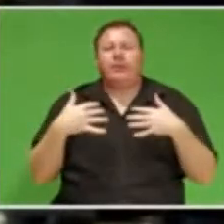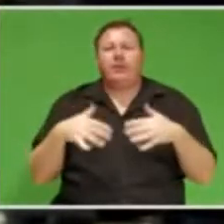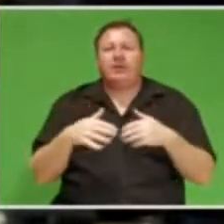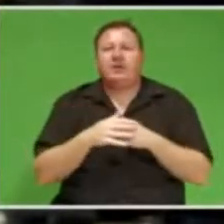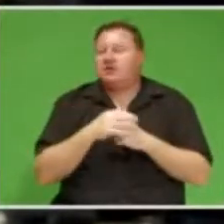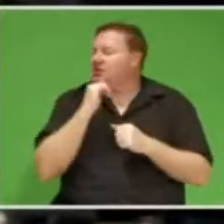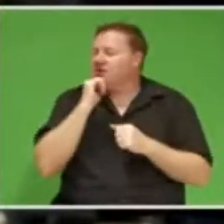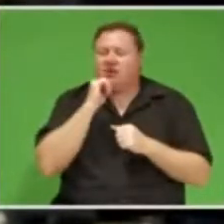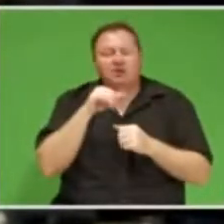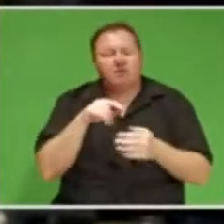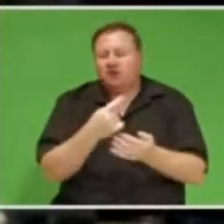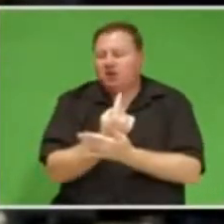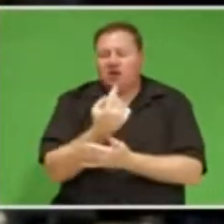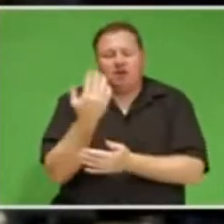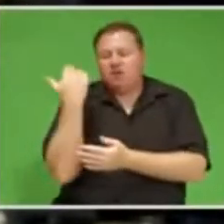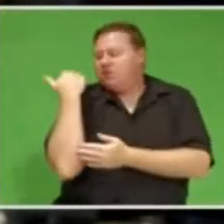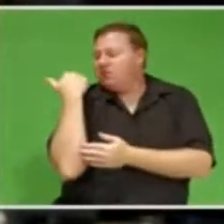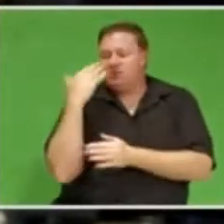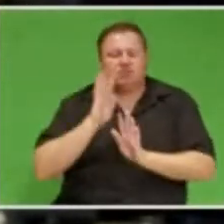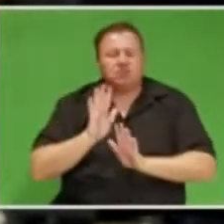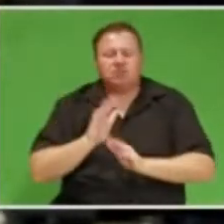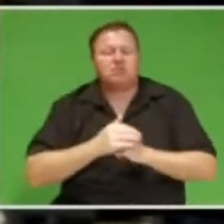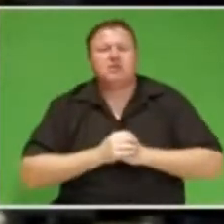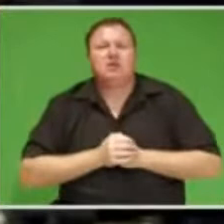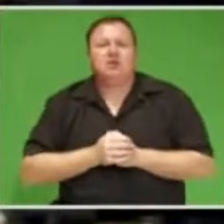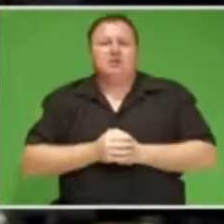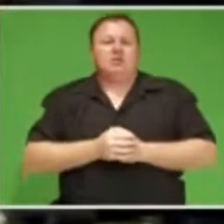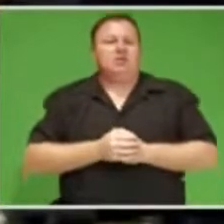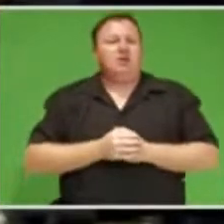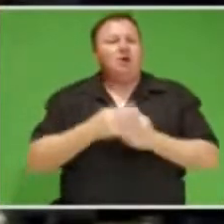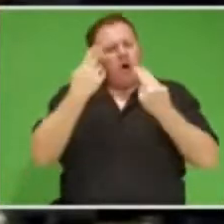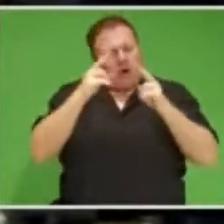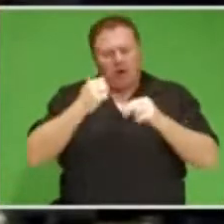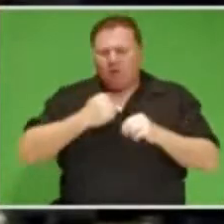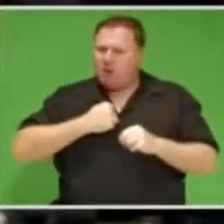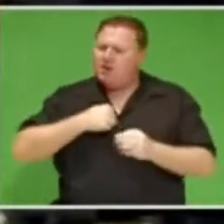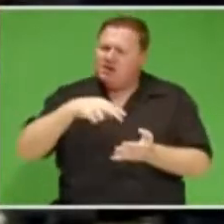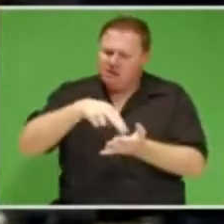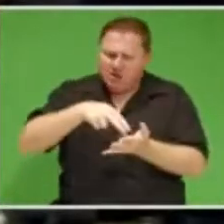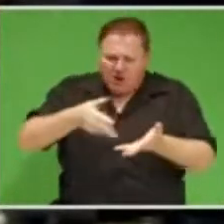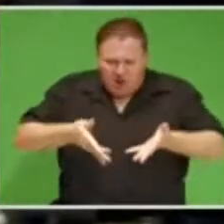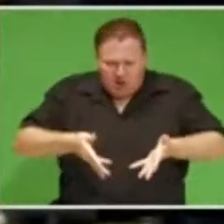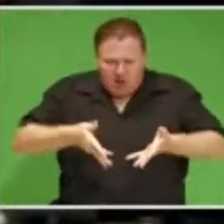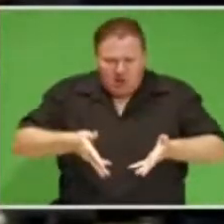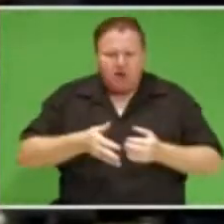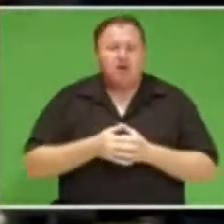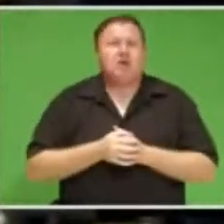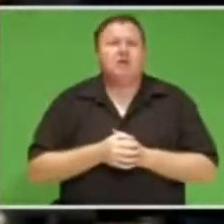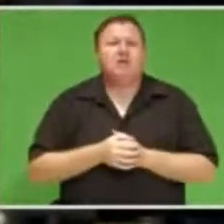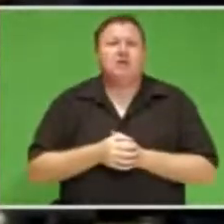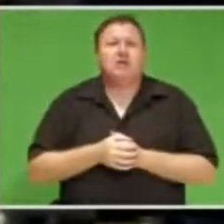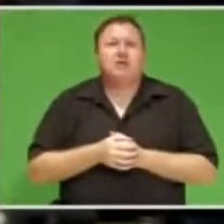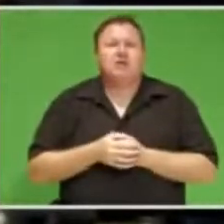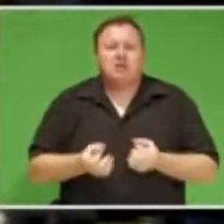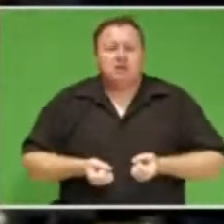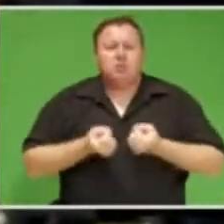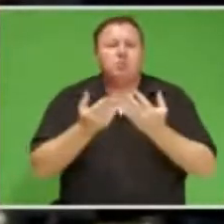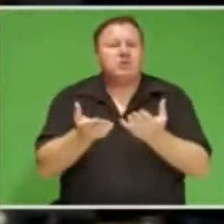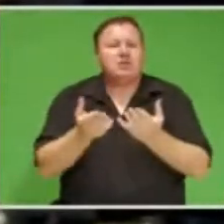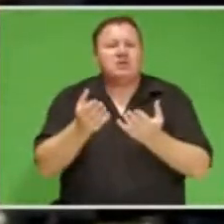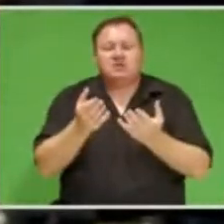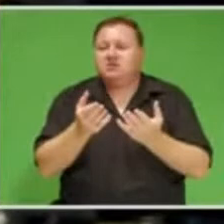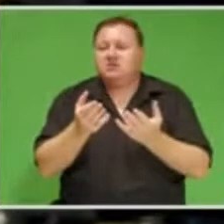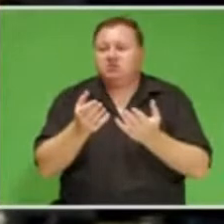despite what happened earlier, to stand before you this evening to present the State of the Nation.